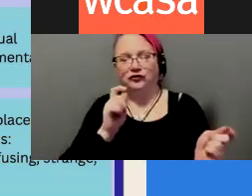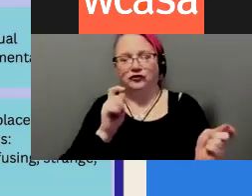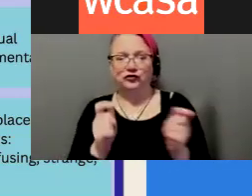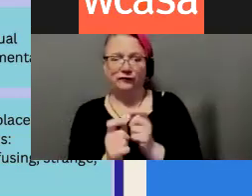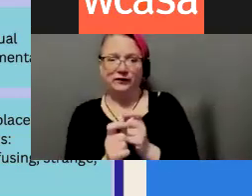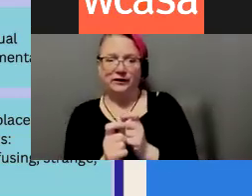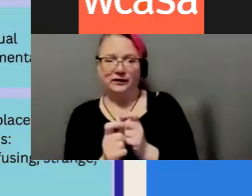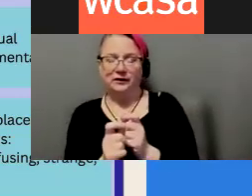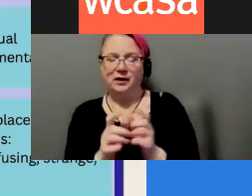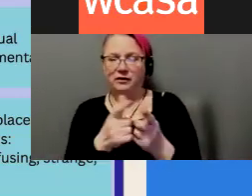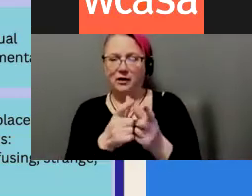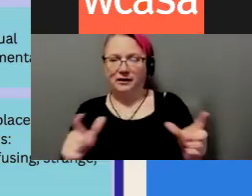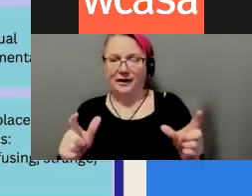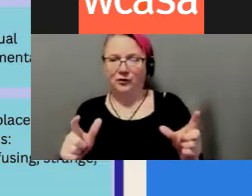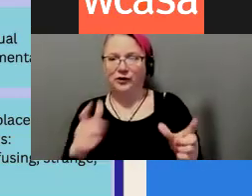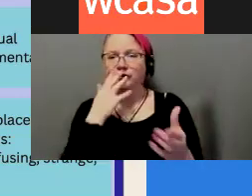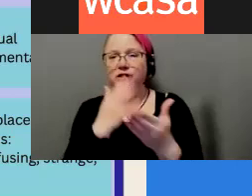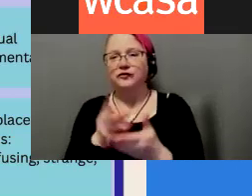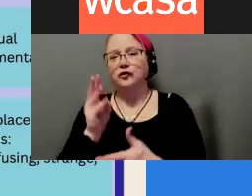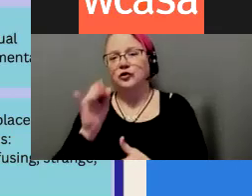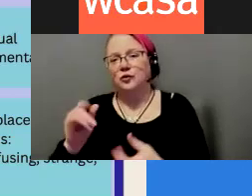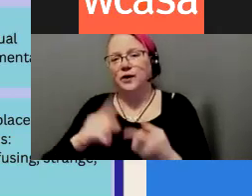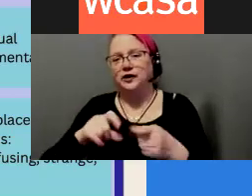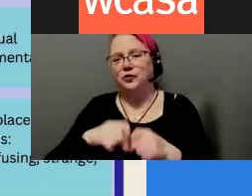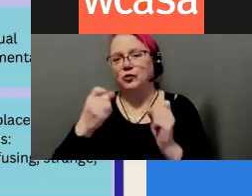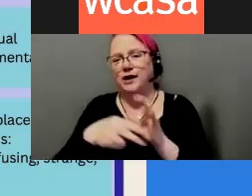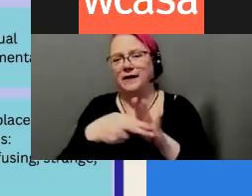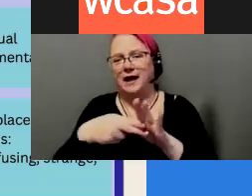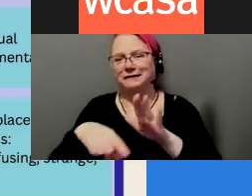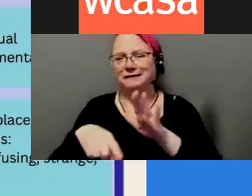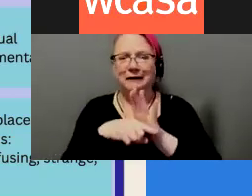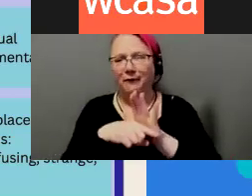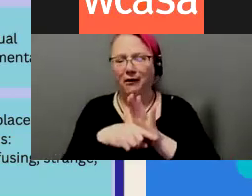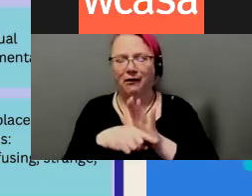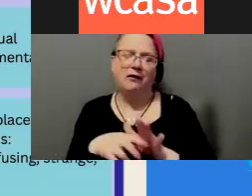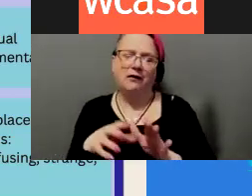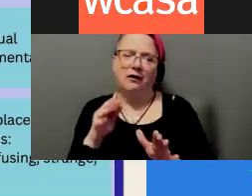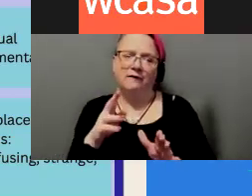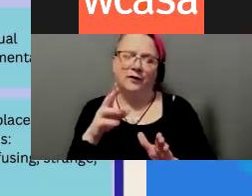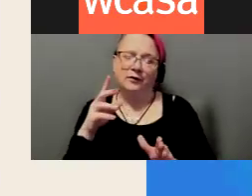language can be a good way to break the stigma around suicide and mental health.